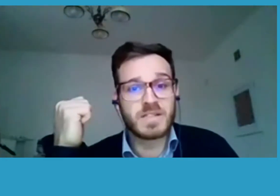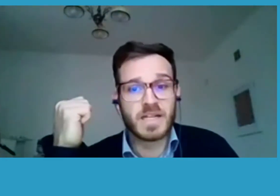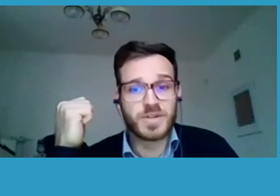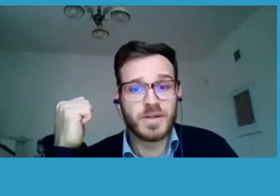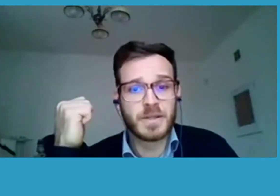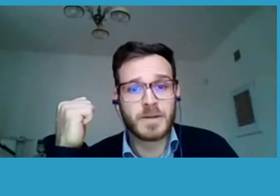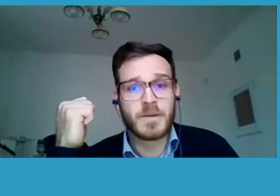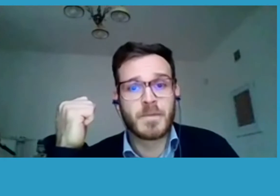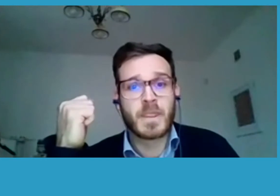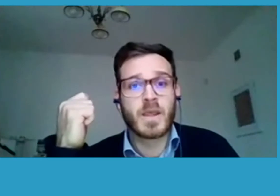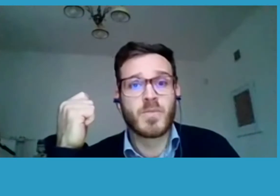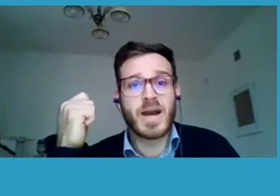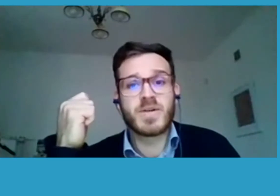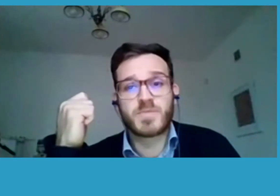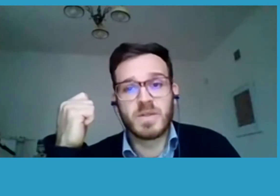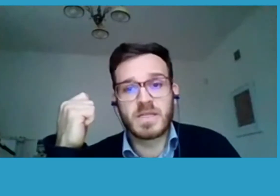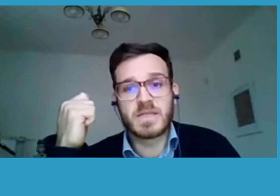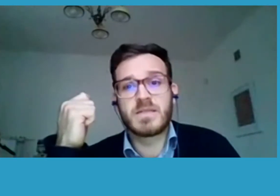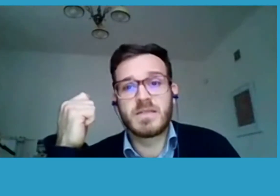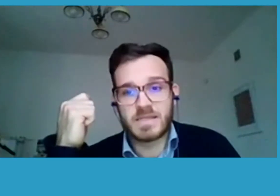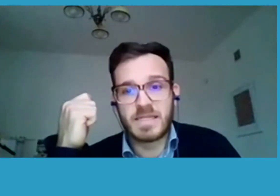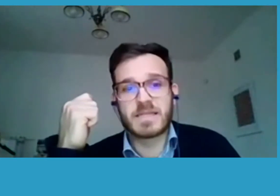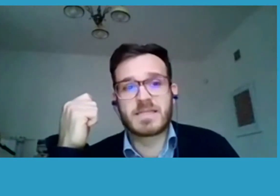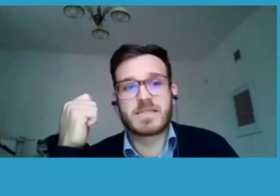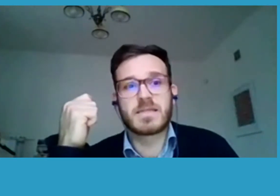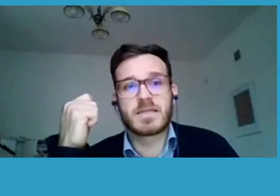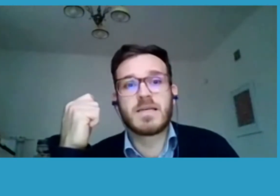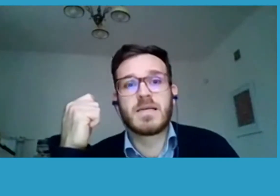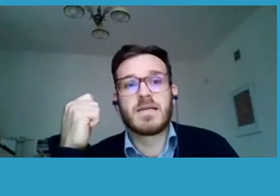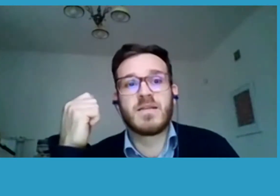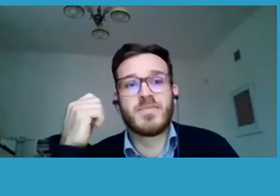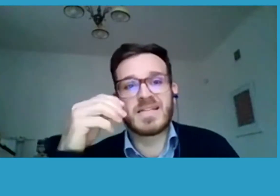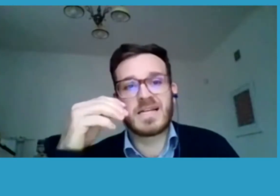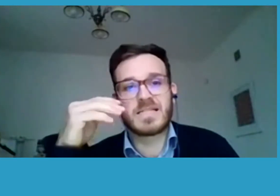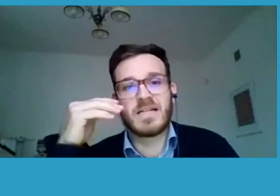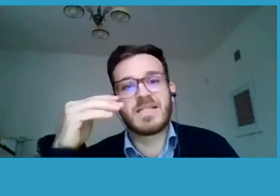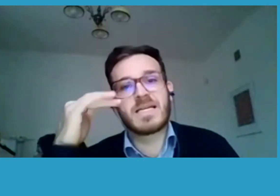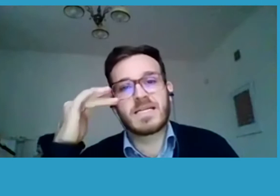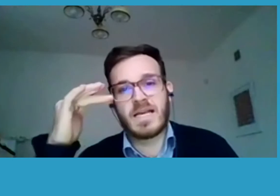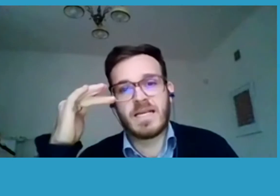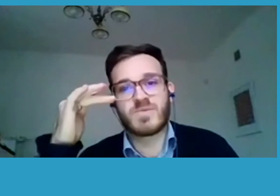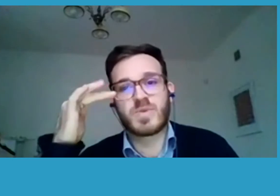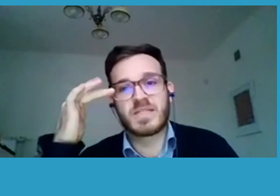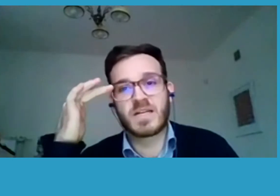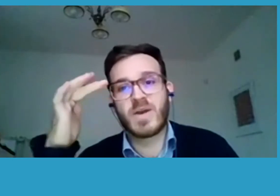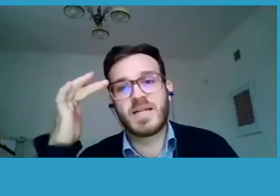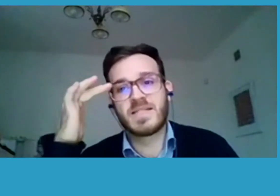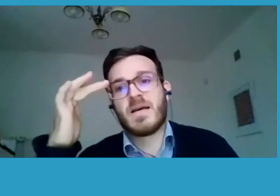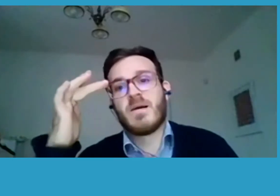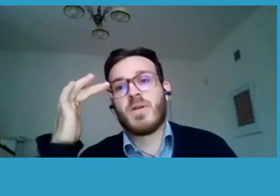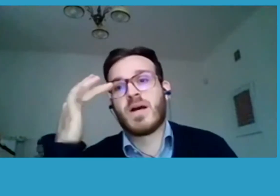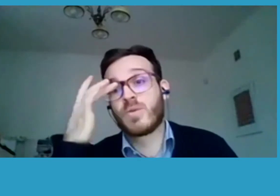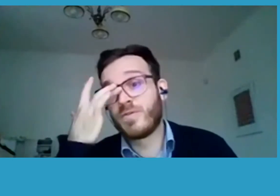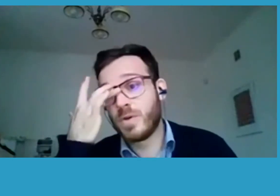by national legislation? My response is yes, it does. The Beizaras and Levickas case represents a